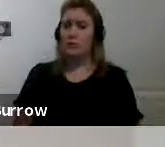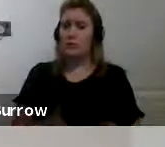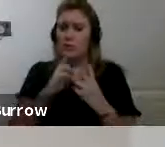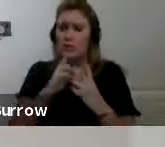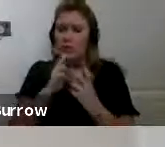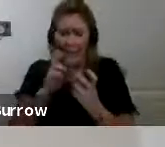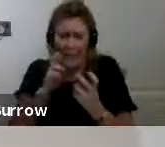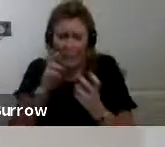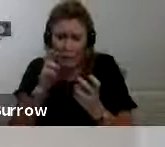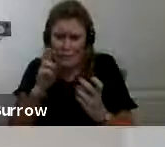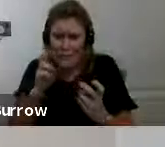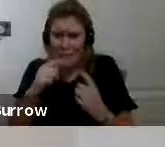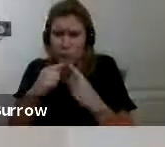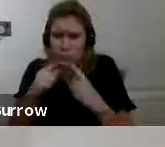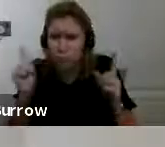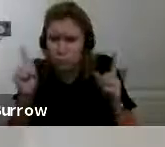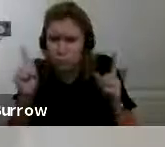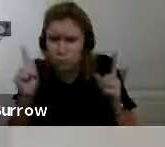Stop.